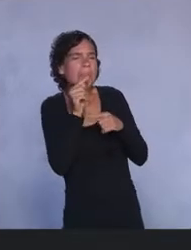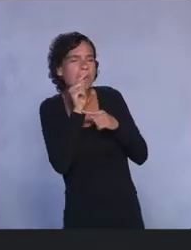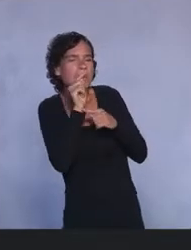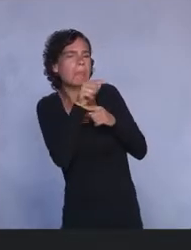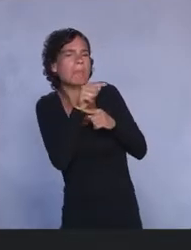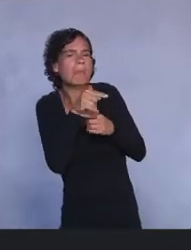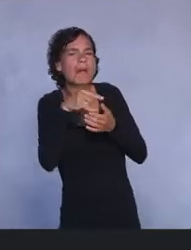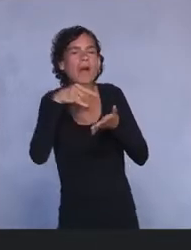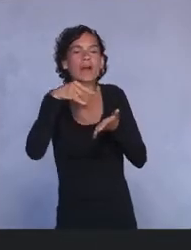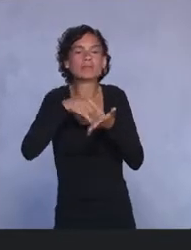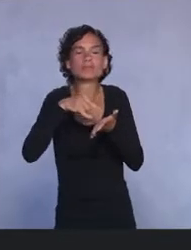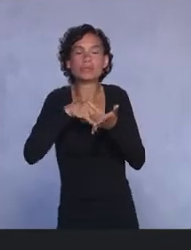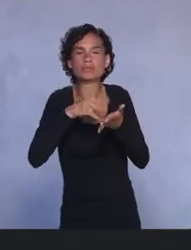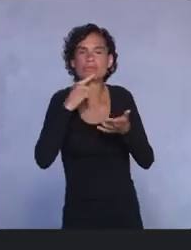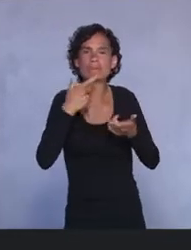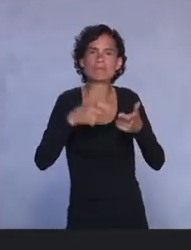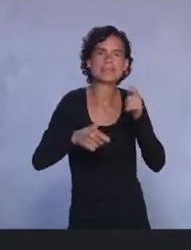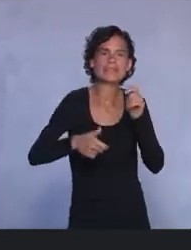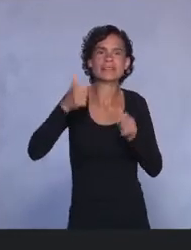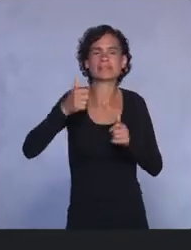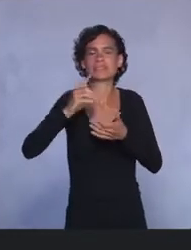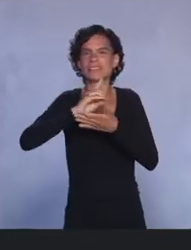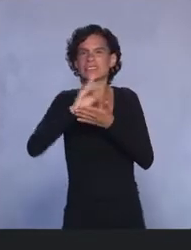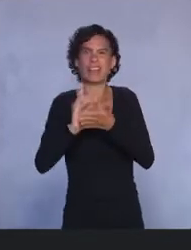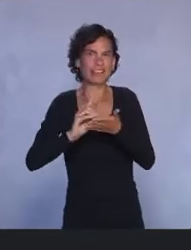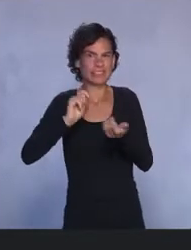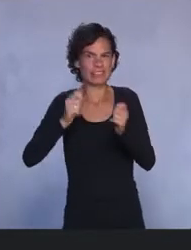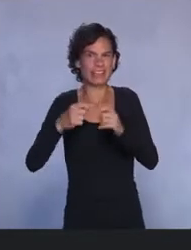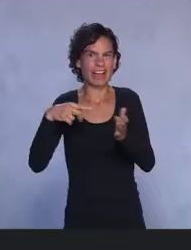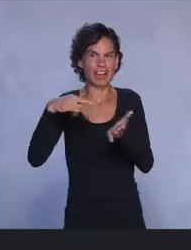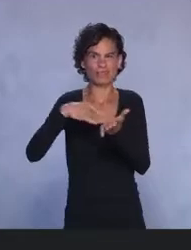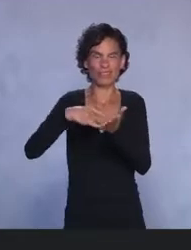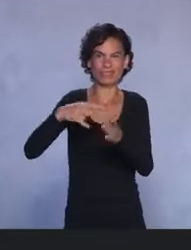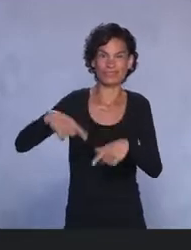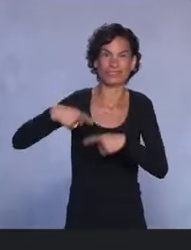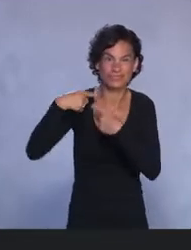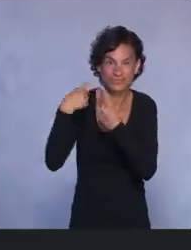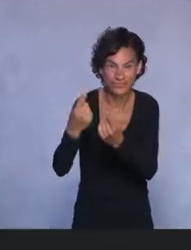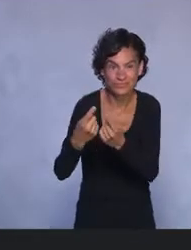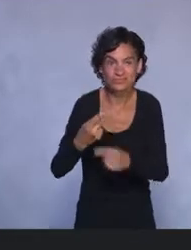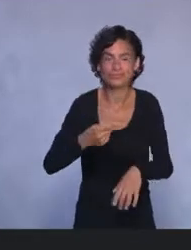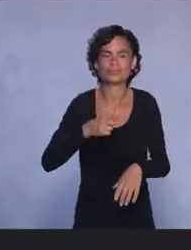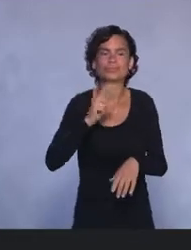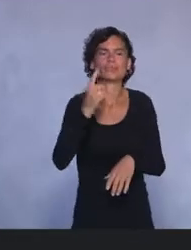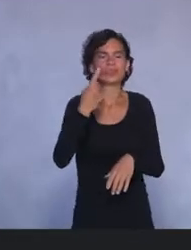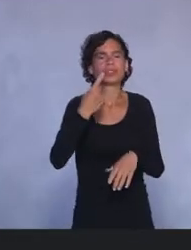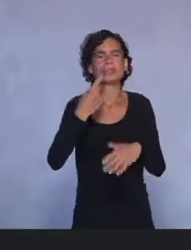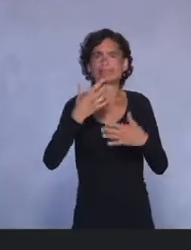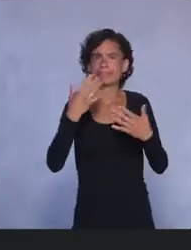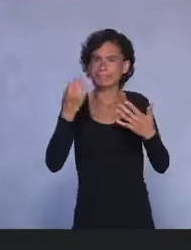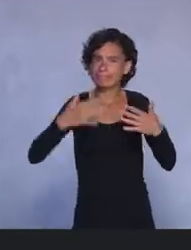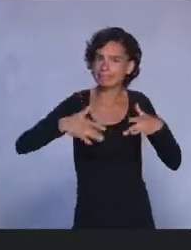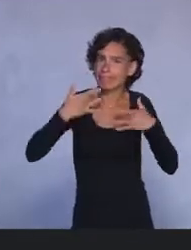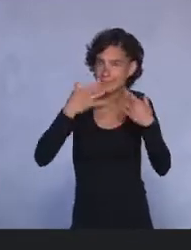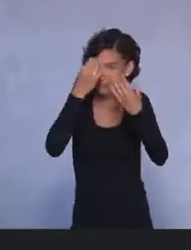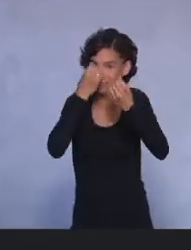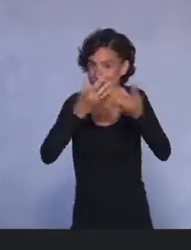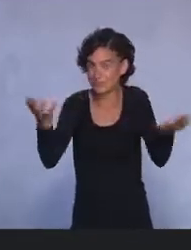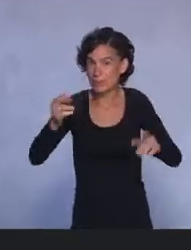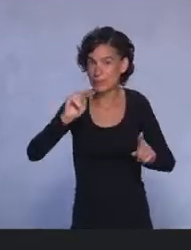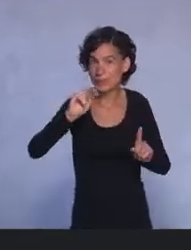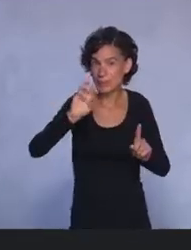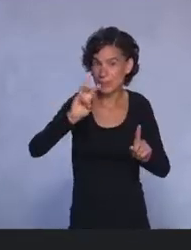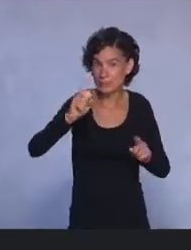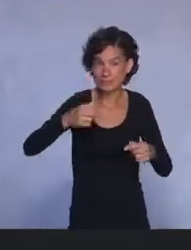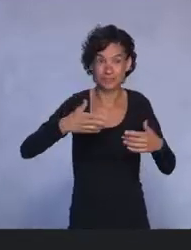Android in years, and we're going to go through all of it. But first, I wanted to share some exciting news with you. Just